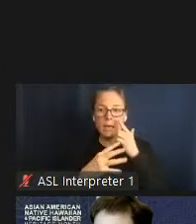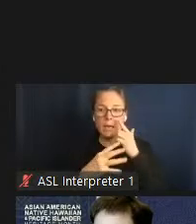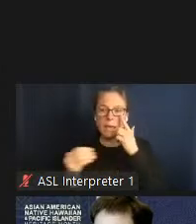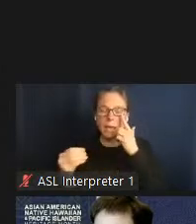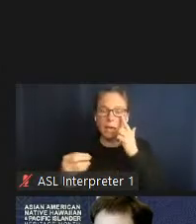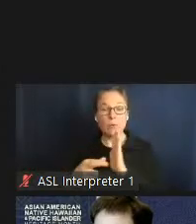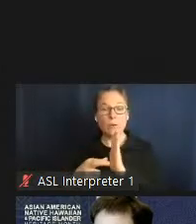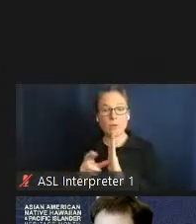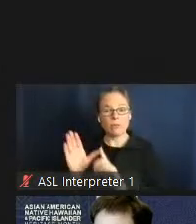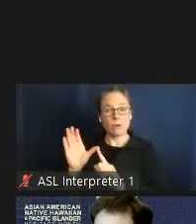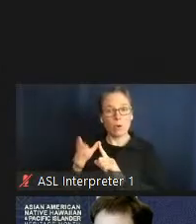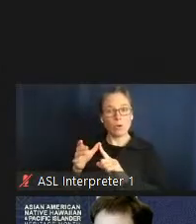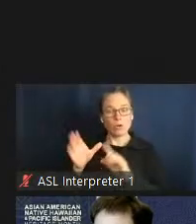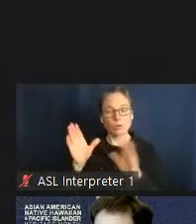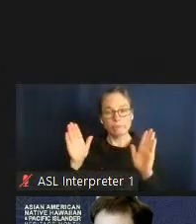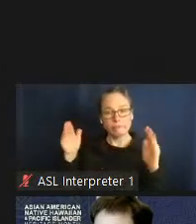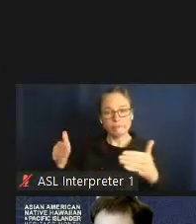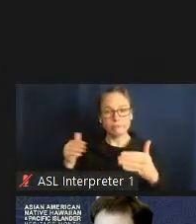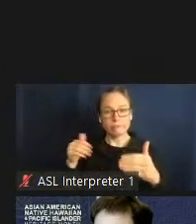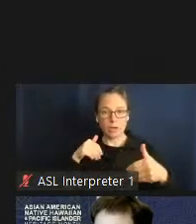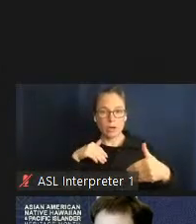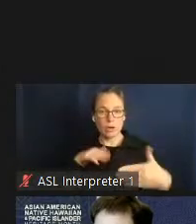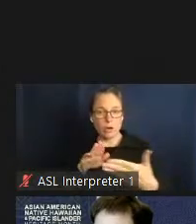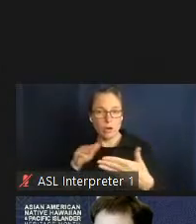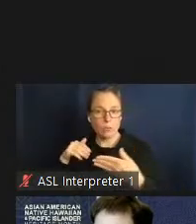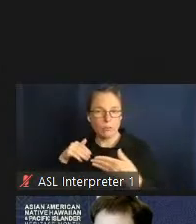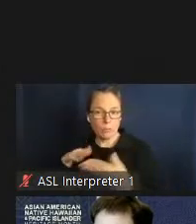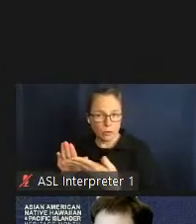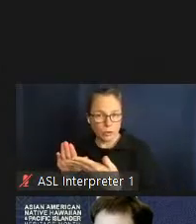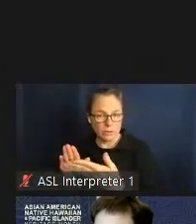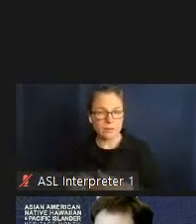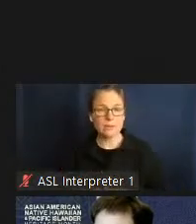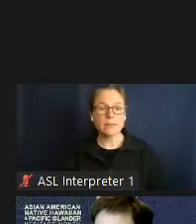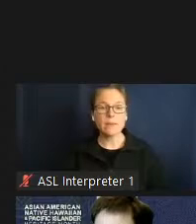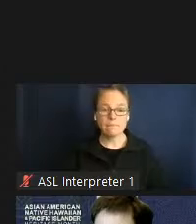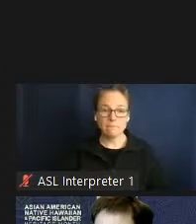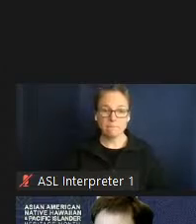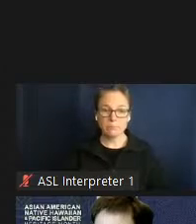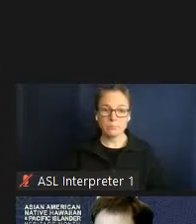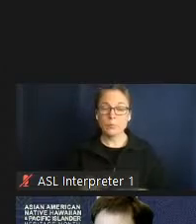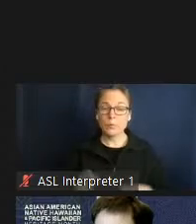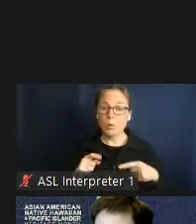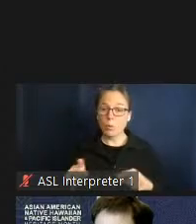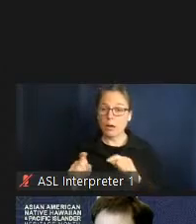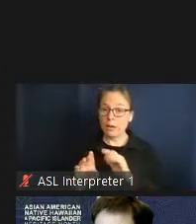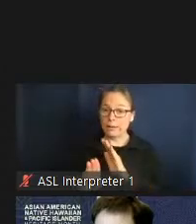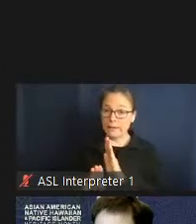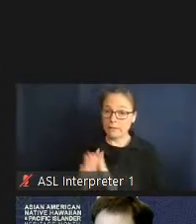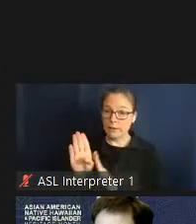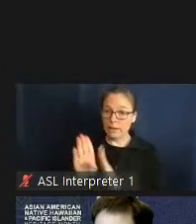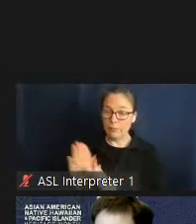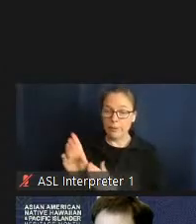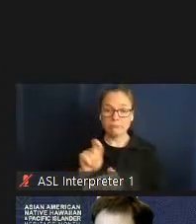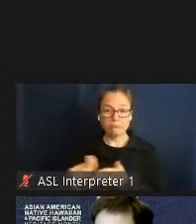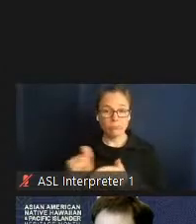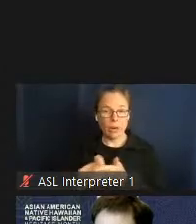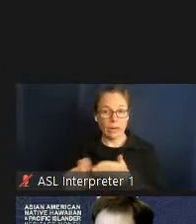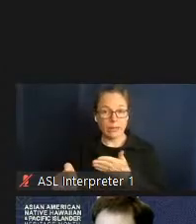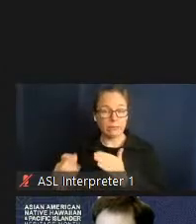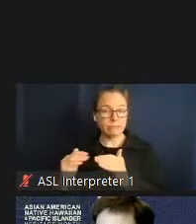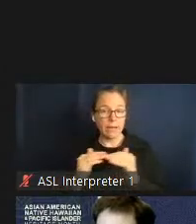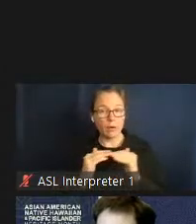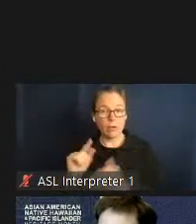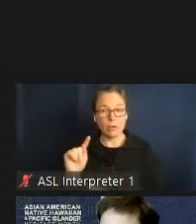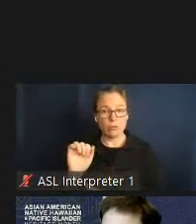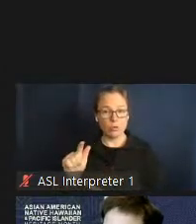culturally specific approaches. So we asked in the development of that budget equity tool, we asked